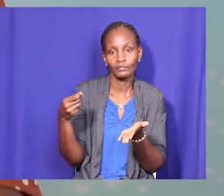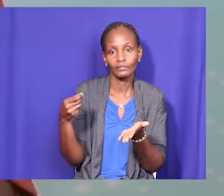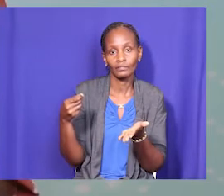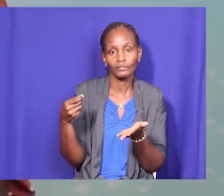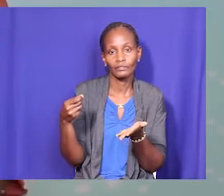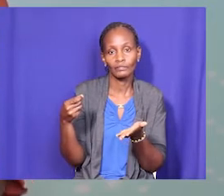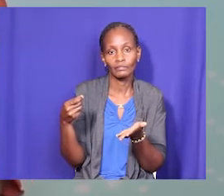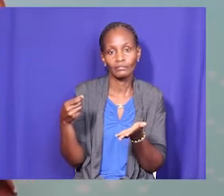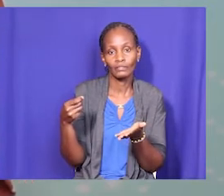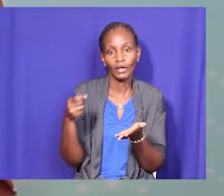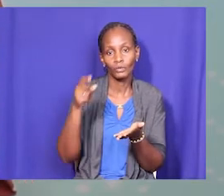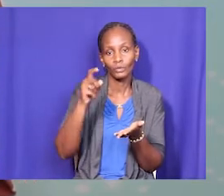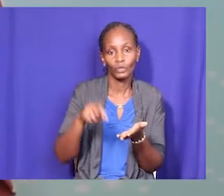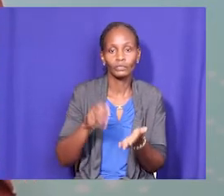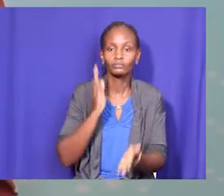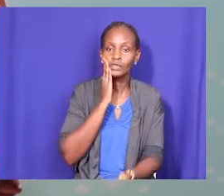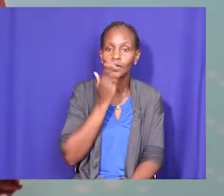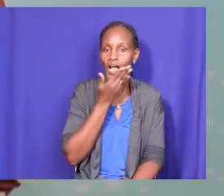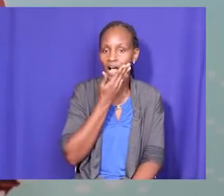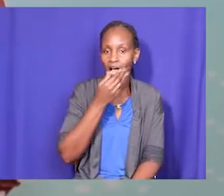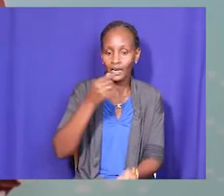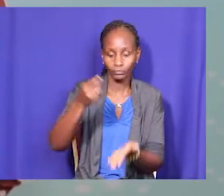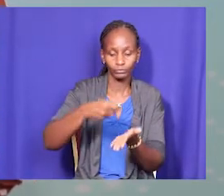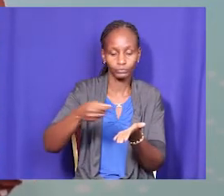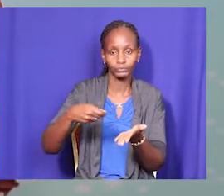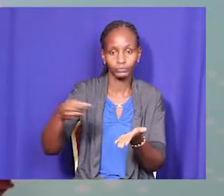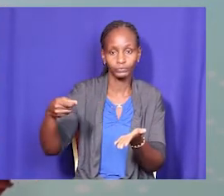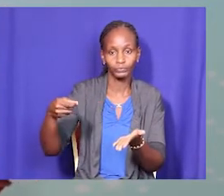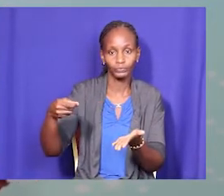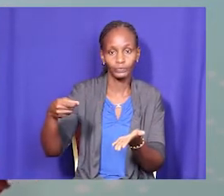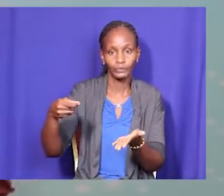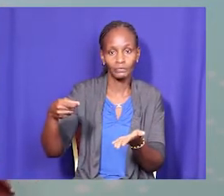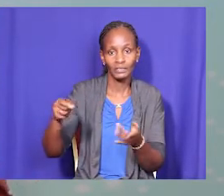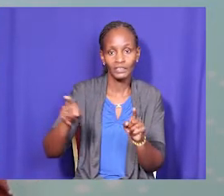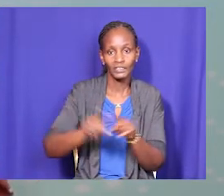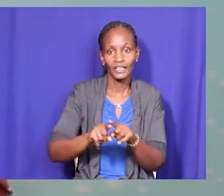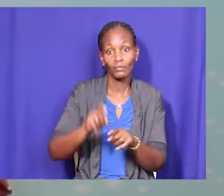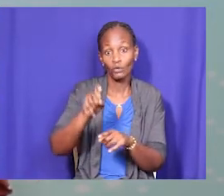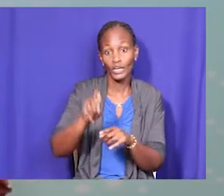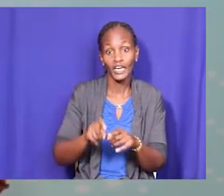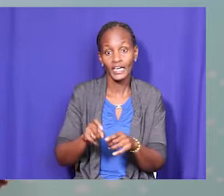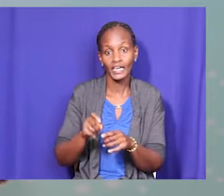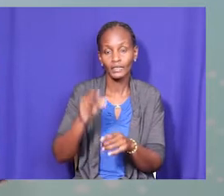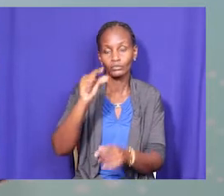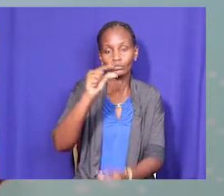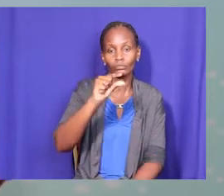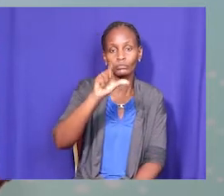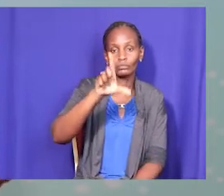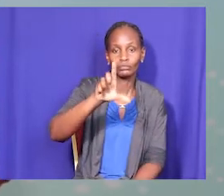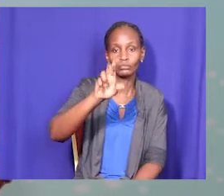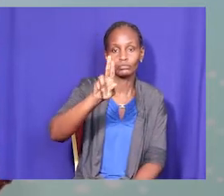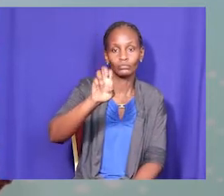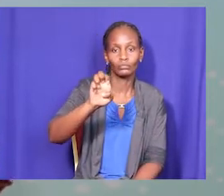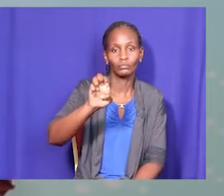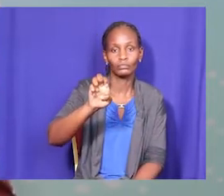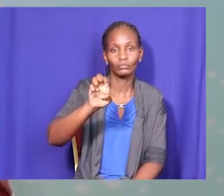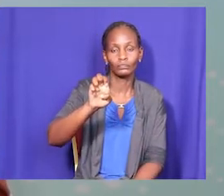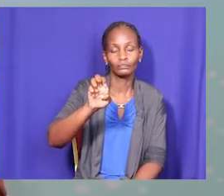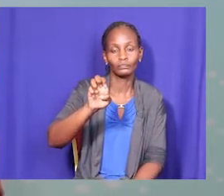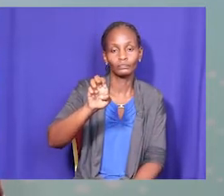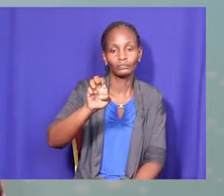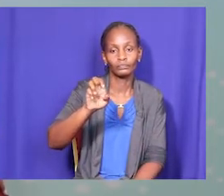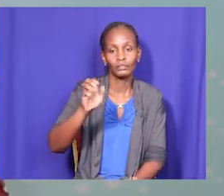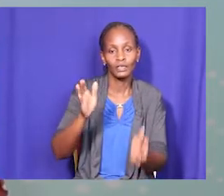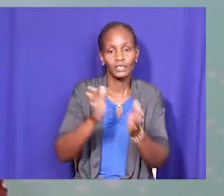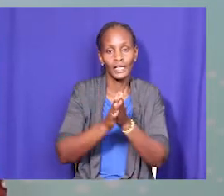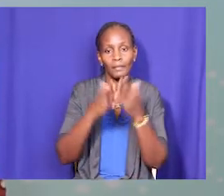You will need color pencils. You will also need some glue and